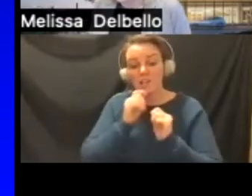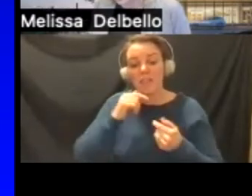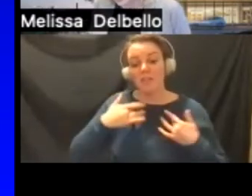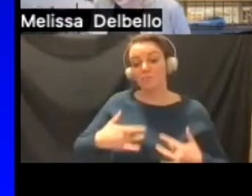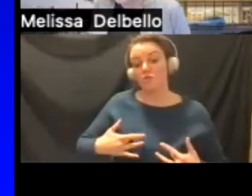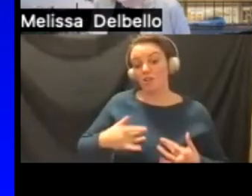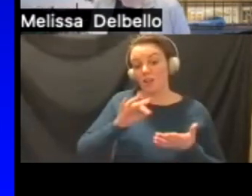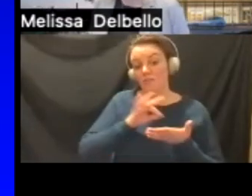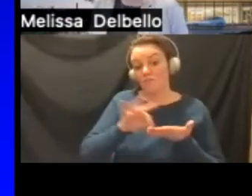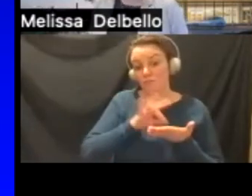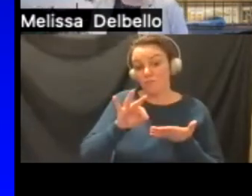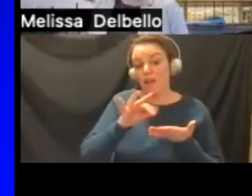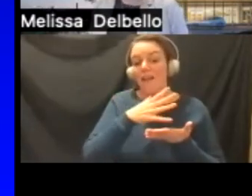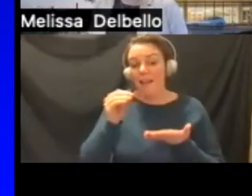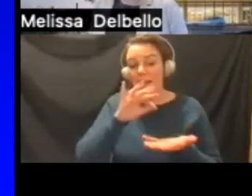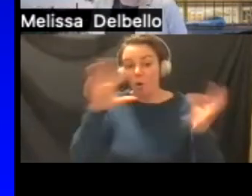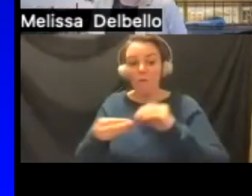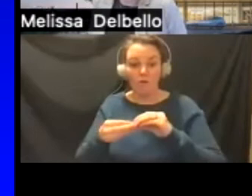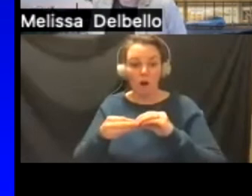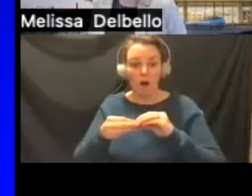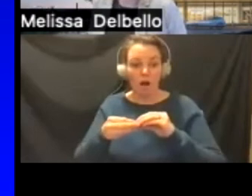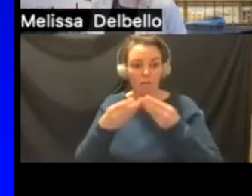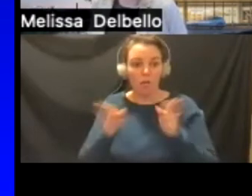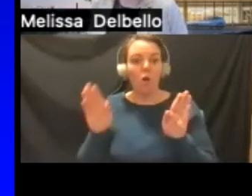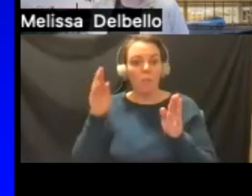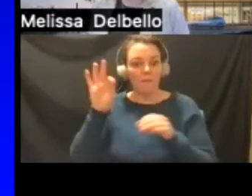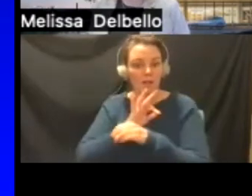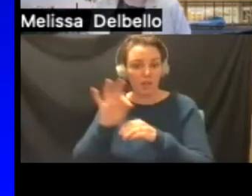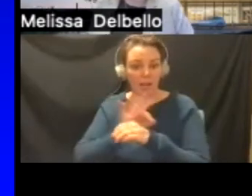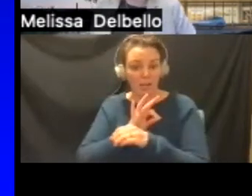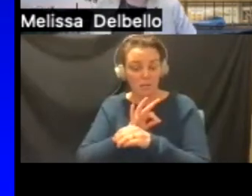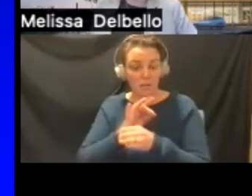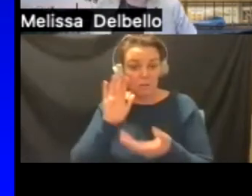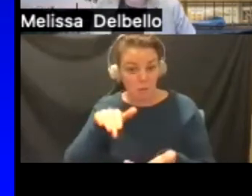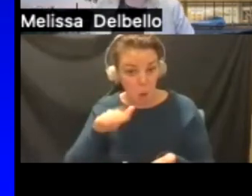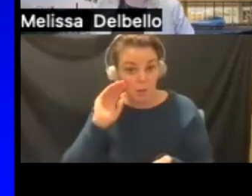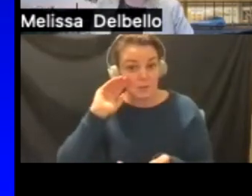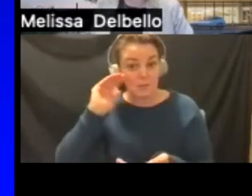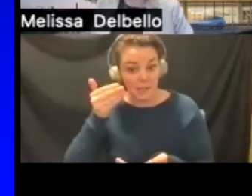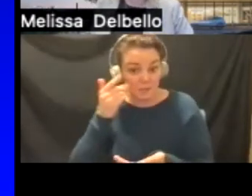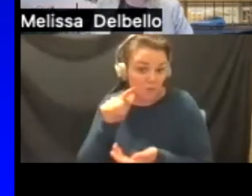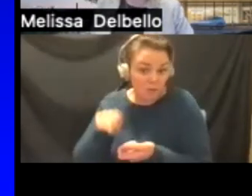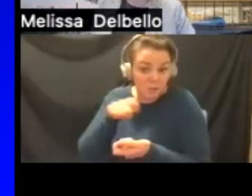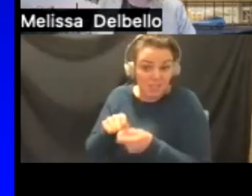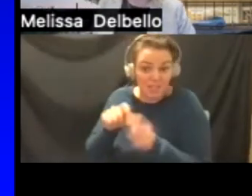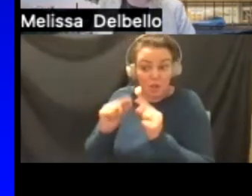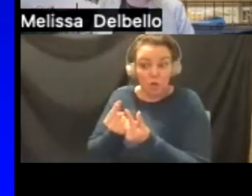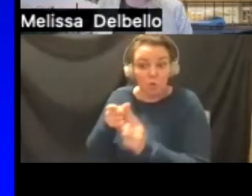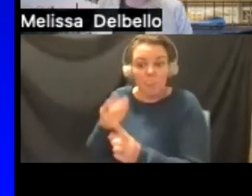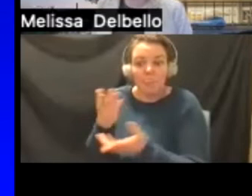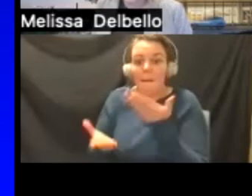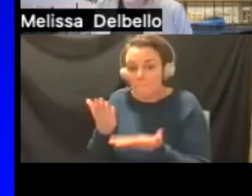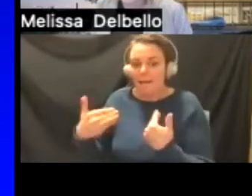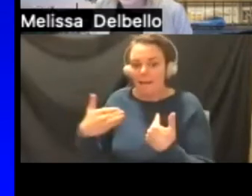global functioning. And so there is some indication that for the specific group that might exhibit